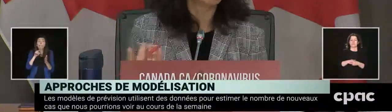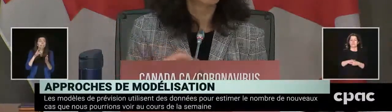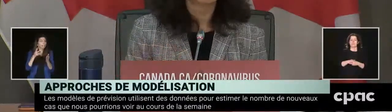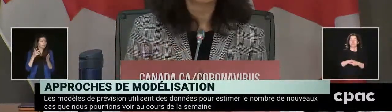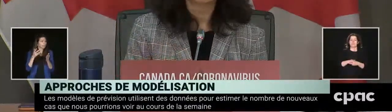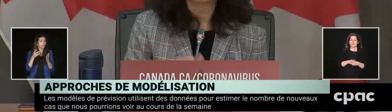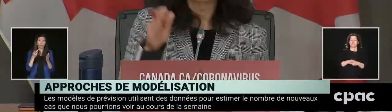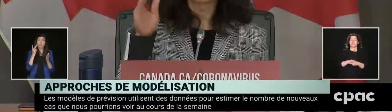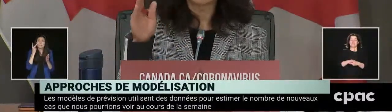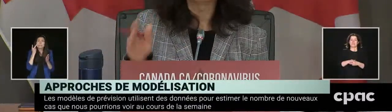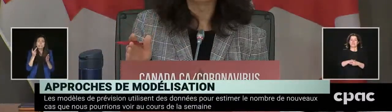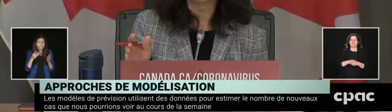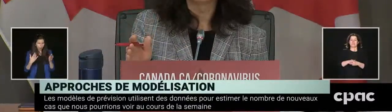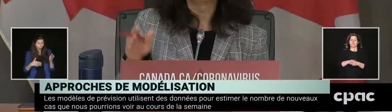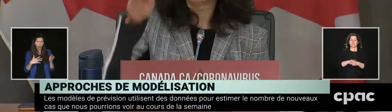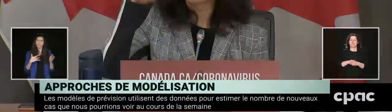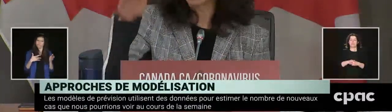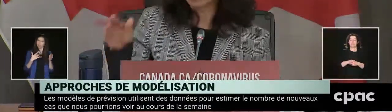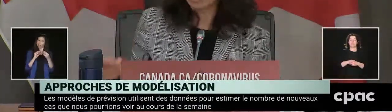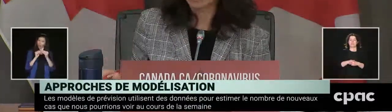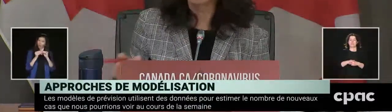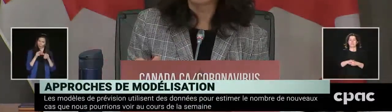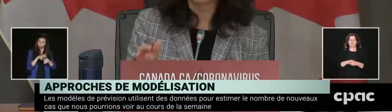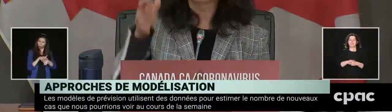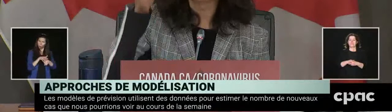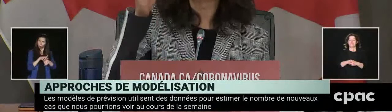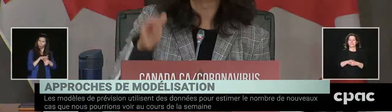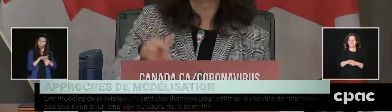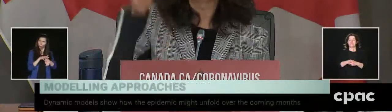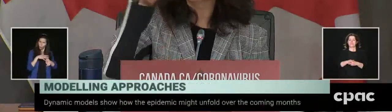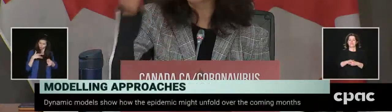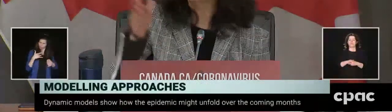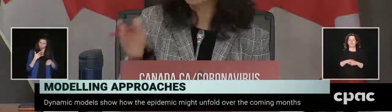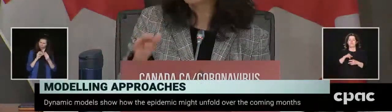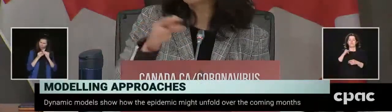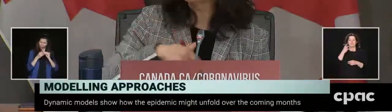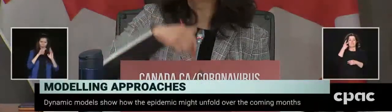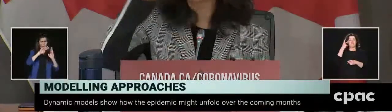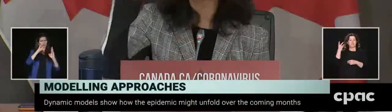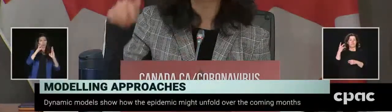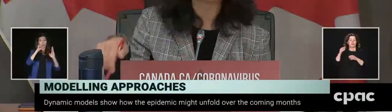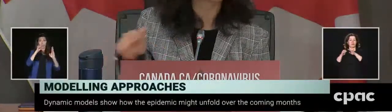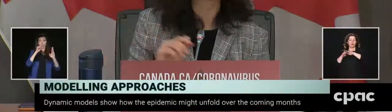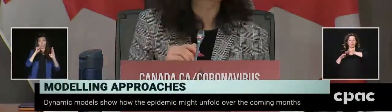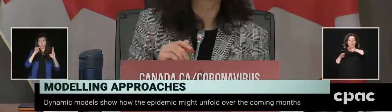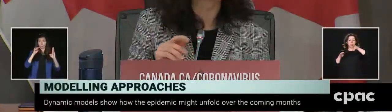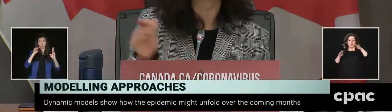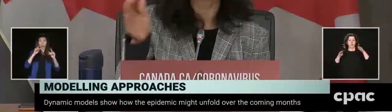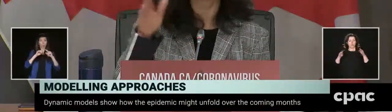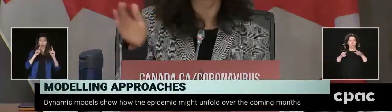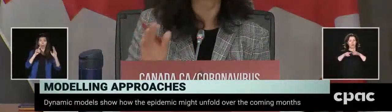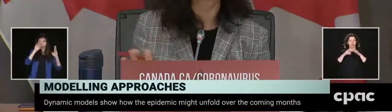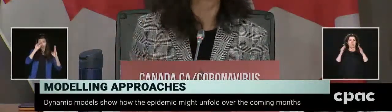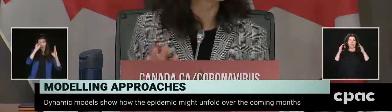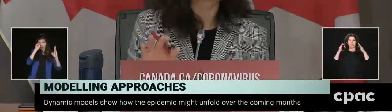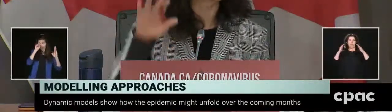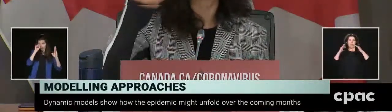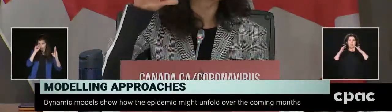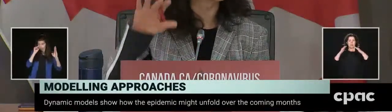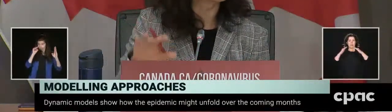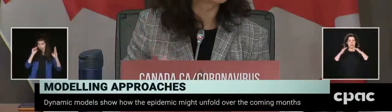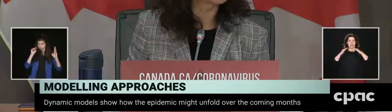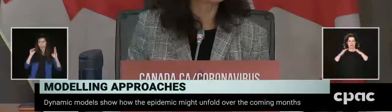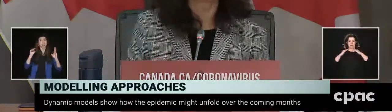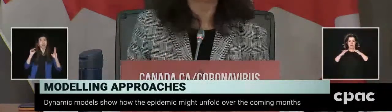retrospectively occur, the downward slope, if you look at the downward slope, there's 50% of the cases, if that's a symmetric curve, still occurs on